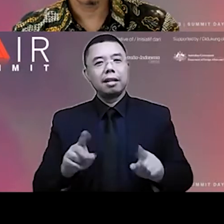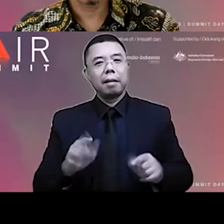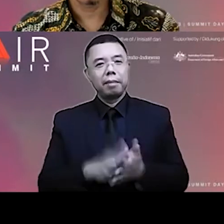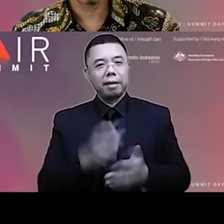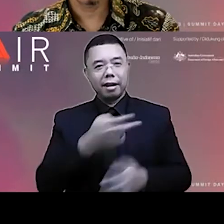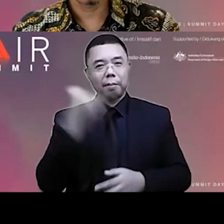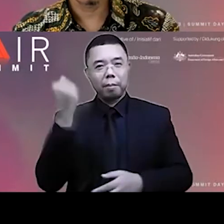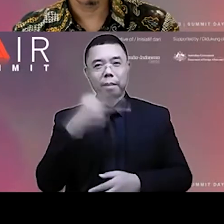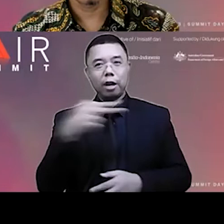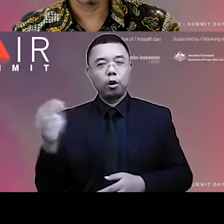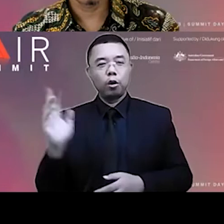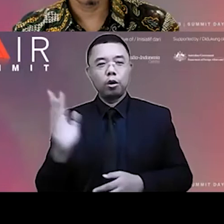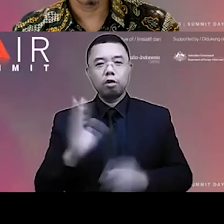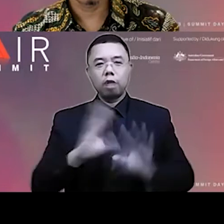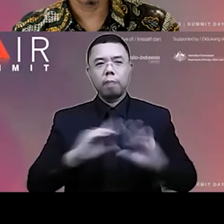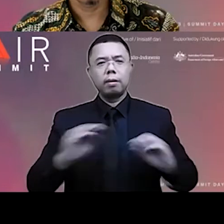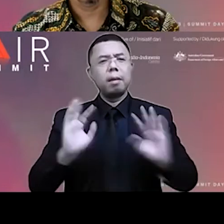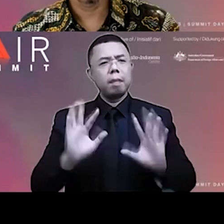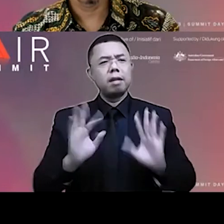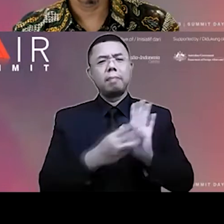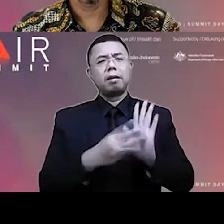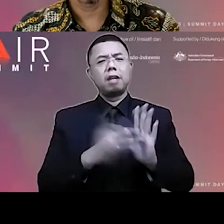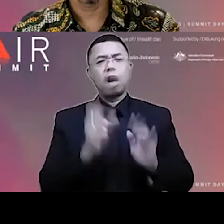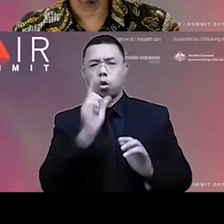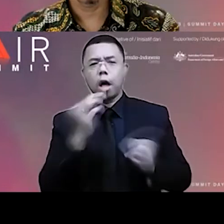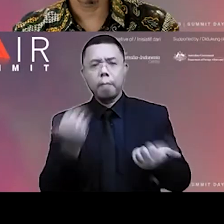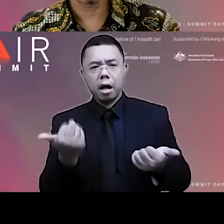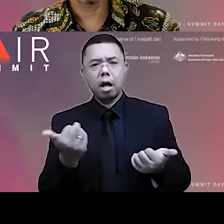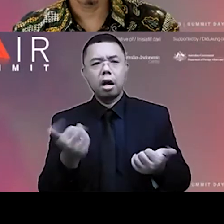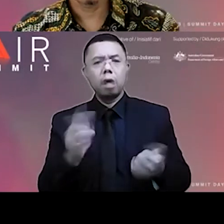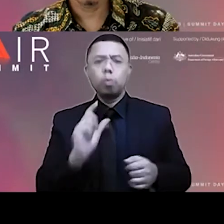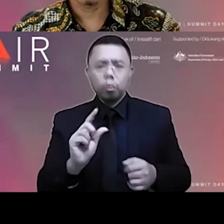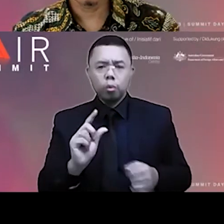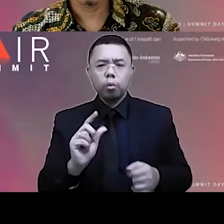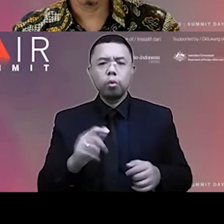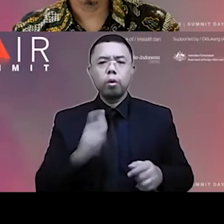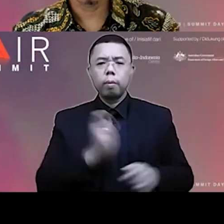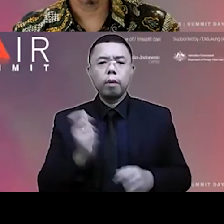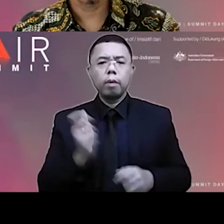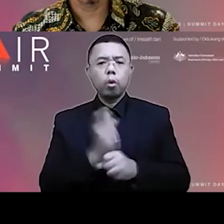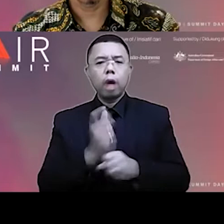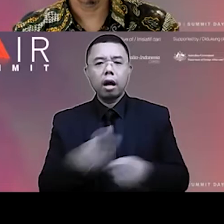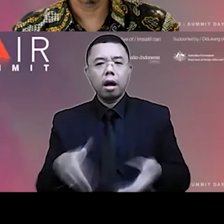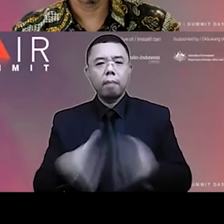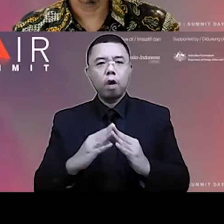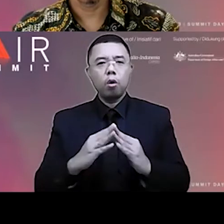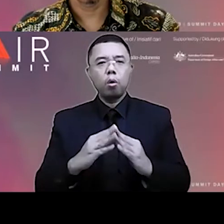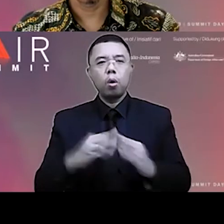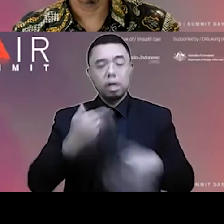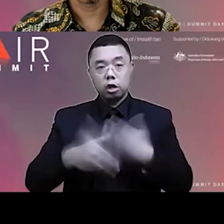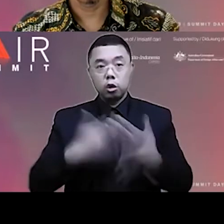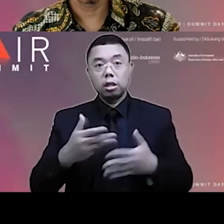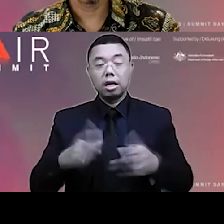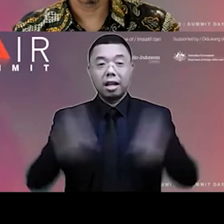leverage the tourism or maintain the tourism industry. One of them is by the campaign of Bangga Berwisata Indonesia, as well